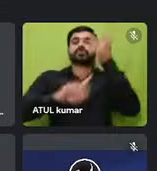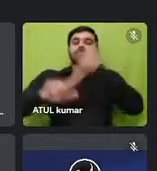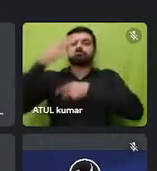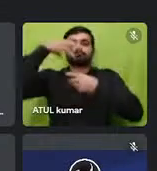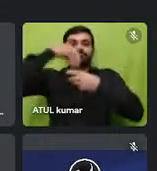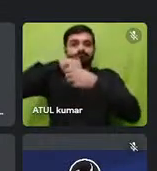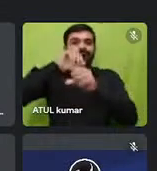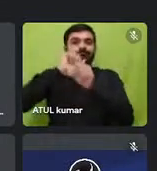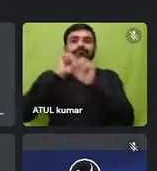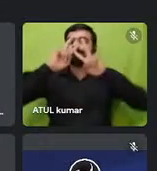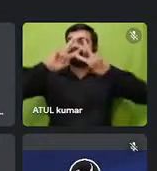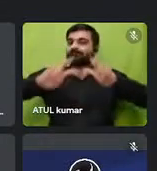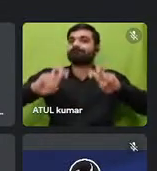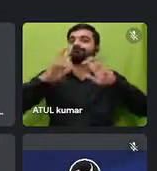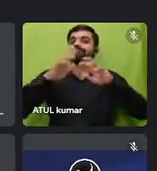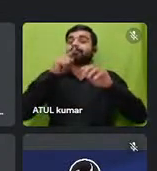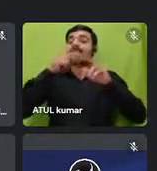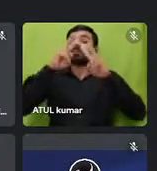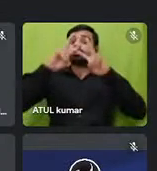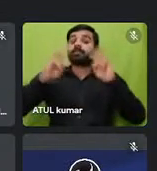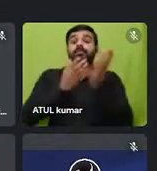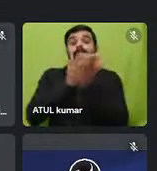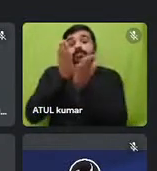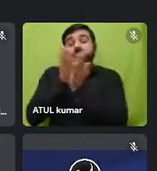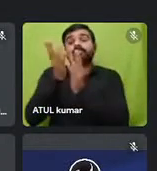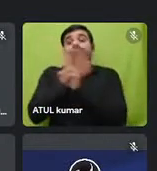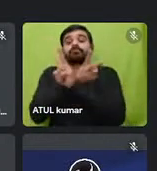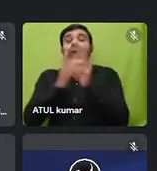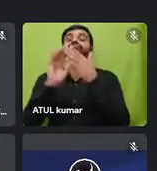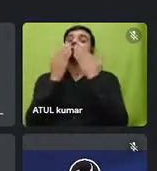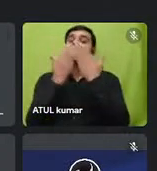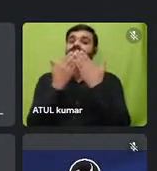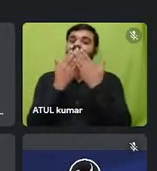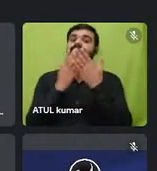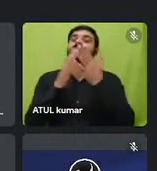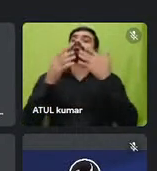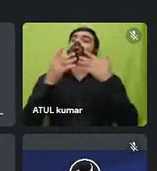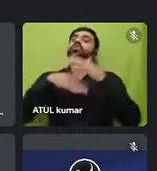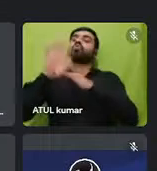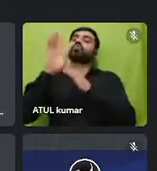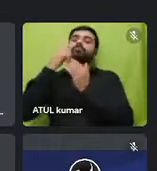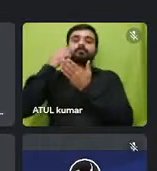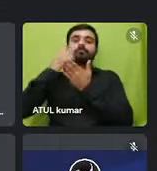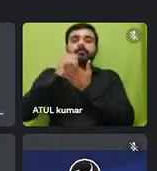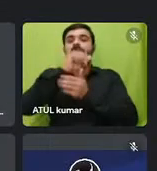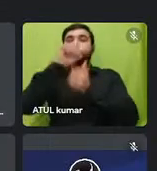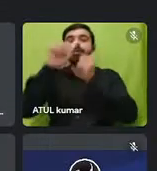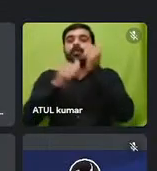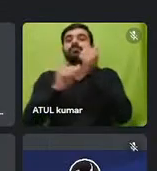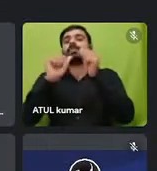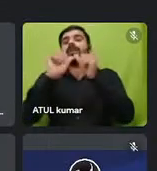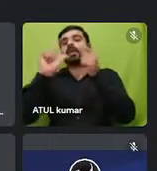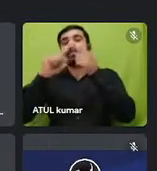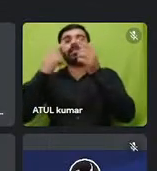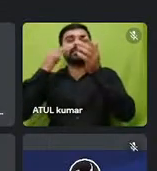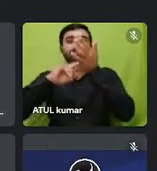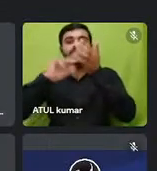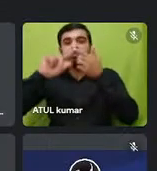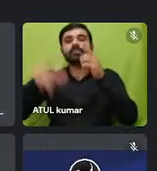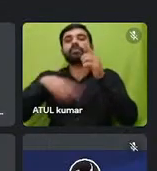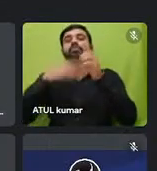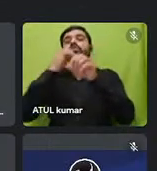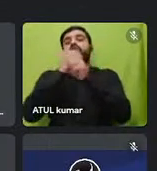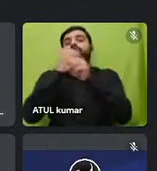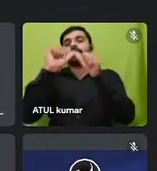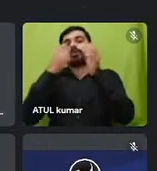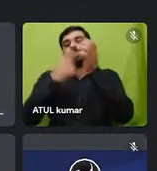language research, The Research Methods in Sign Language Studies, a Practical Guide with Eleni Orfando and Gary